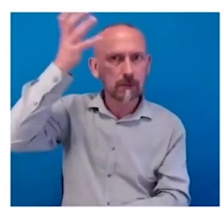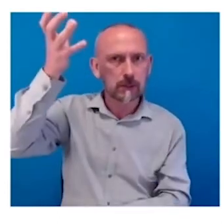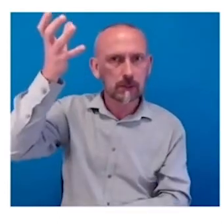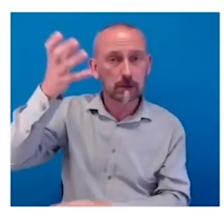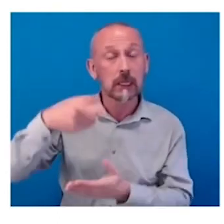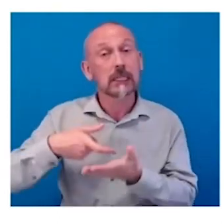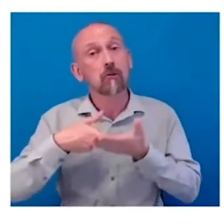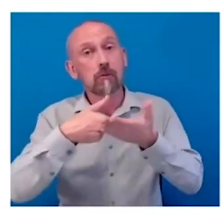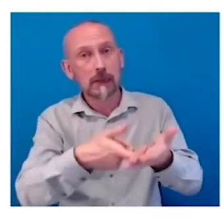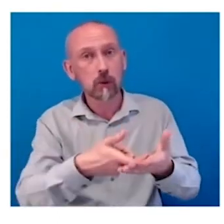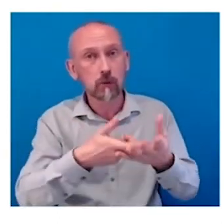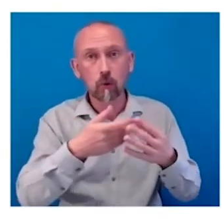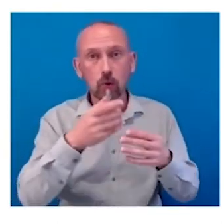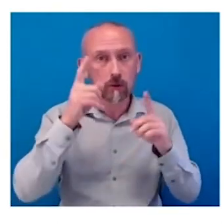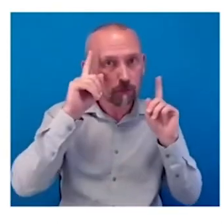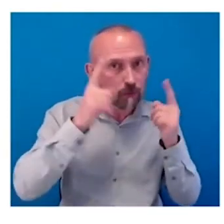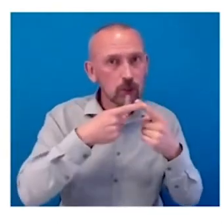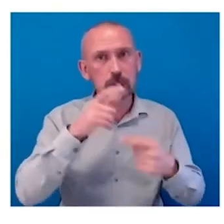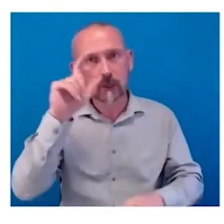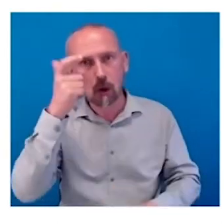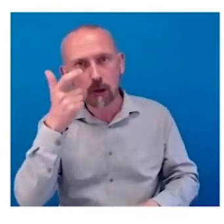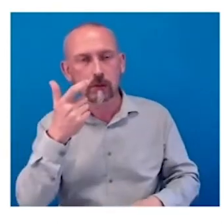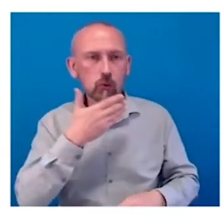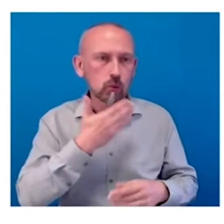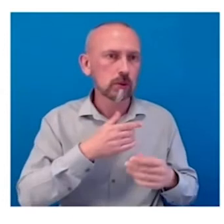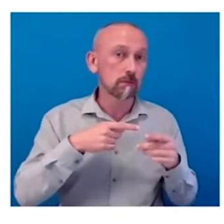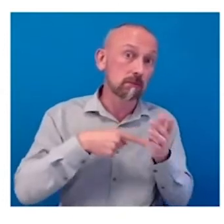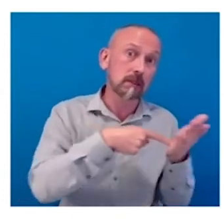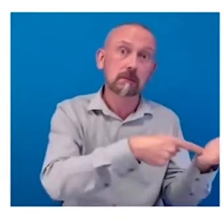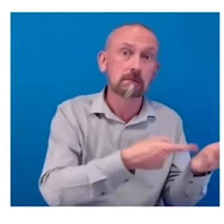And the entire focus is going to be very focused on